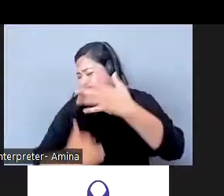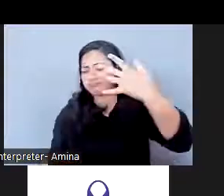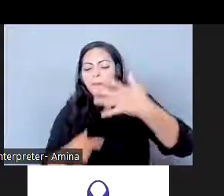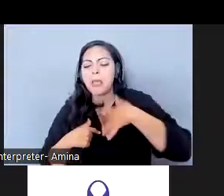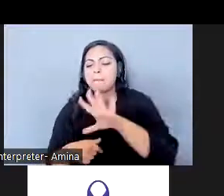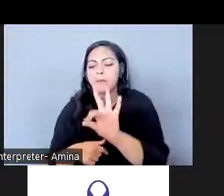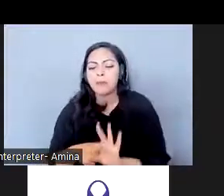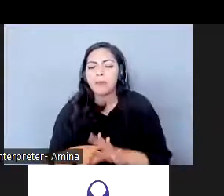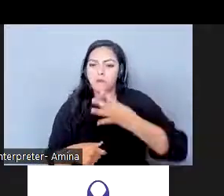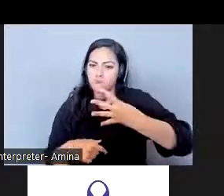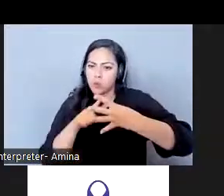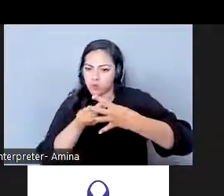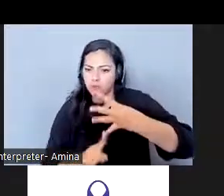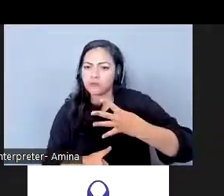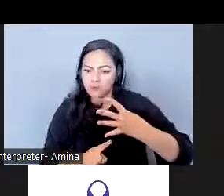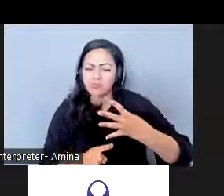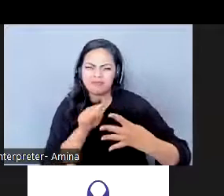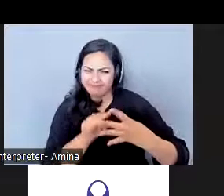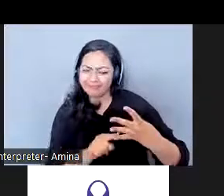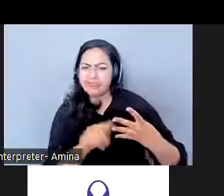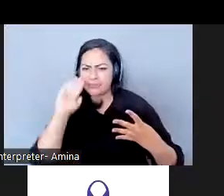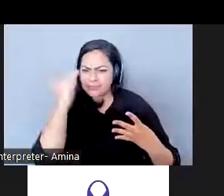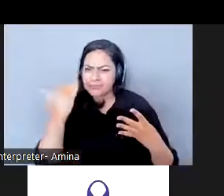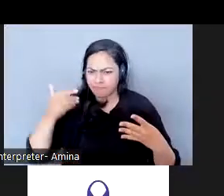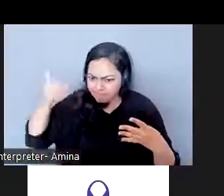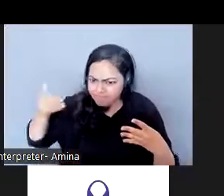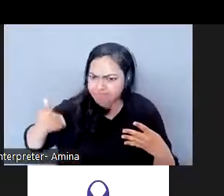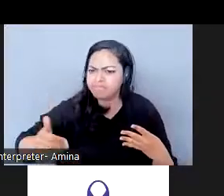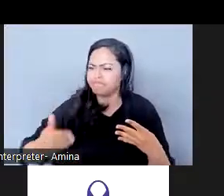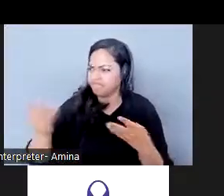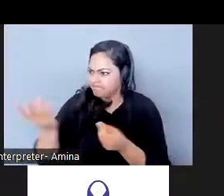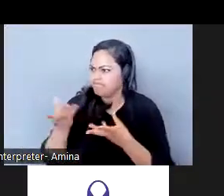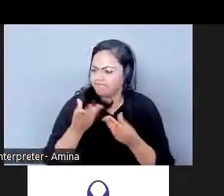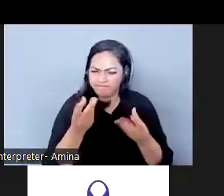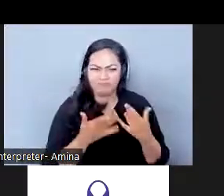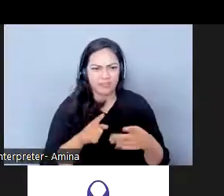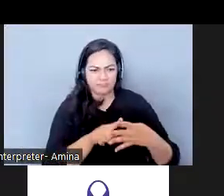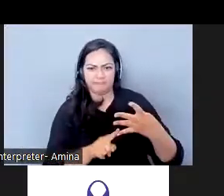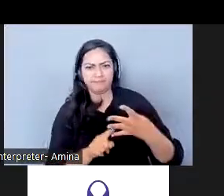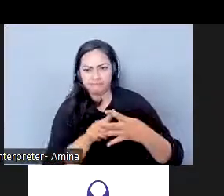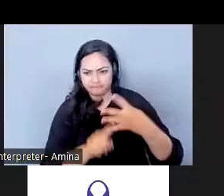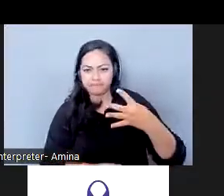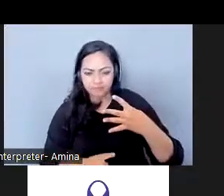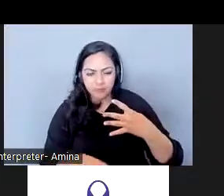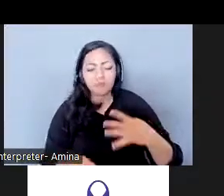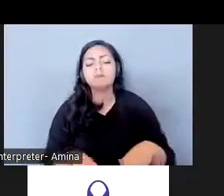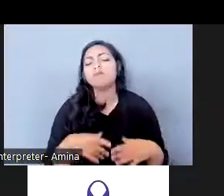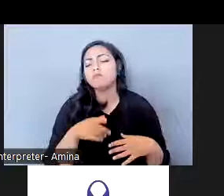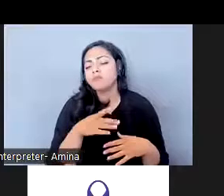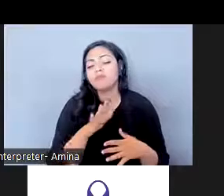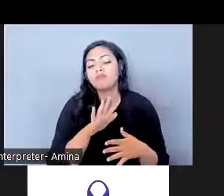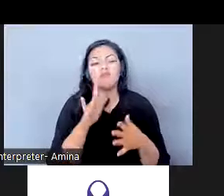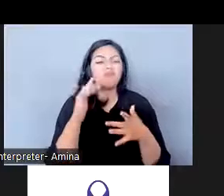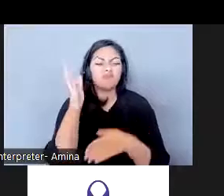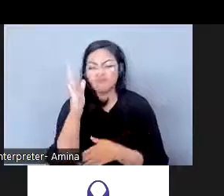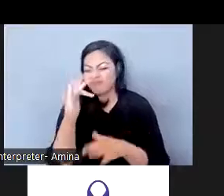but we try to focus on the ones that seem to be reported the most. What you'll hear at the end of this presentation is that the